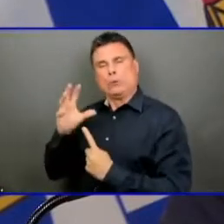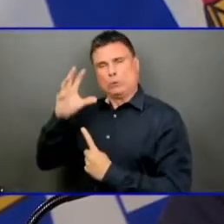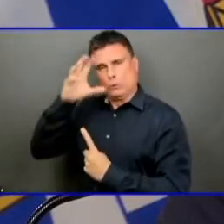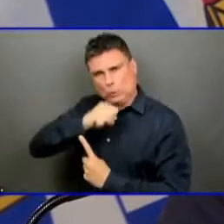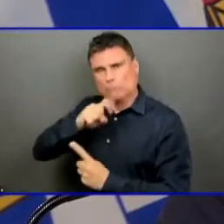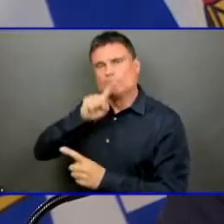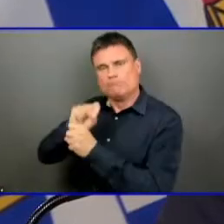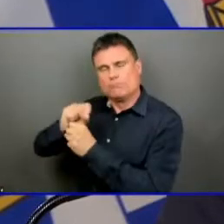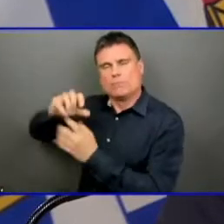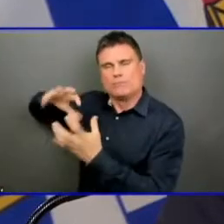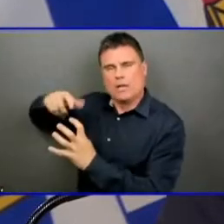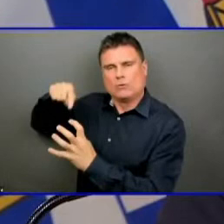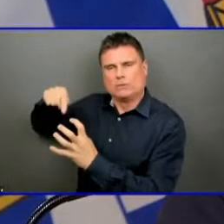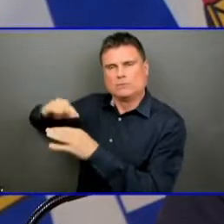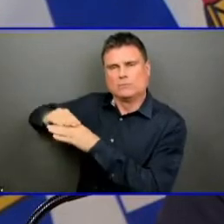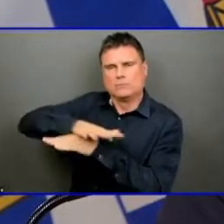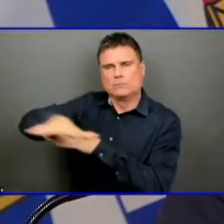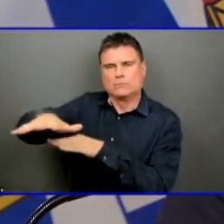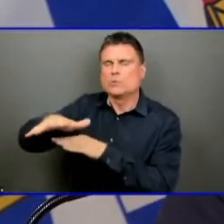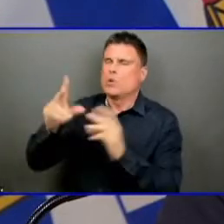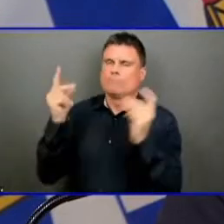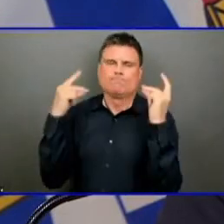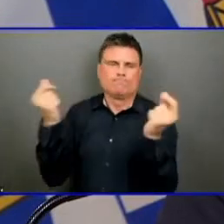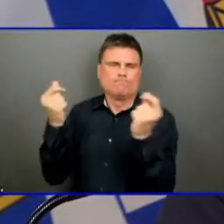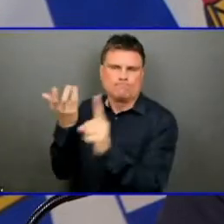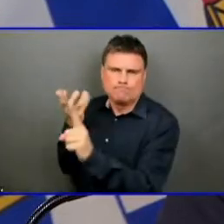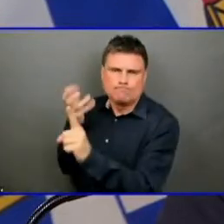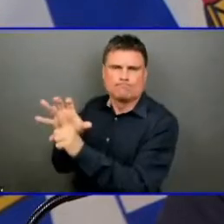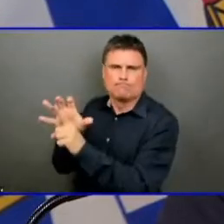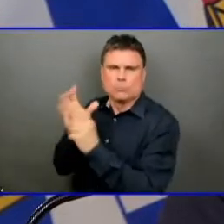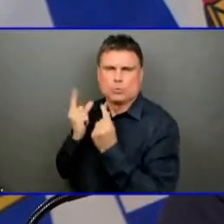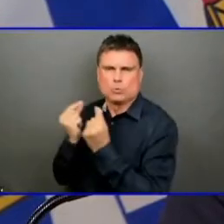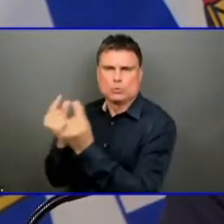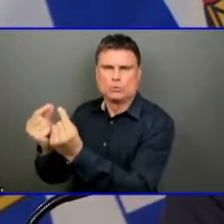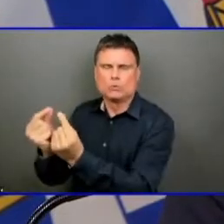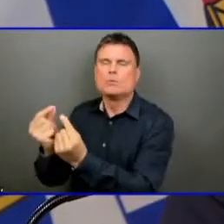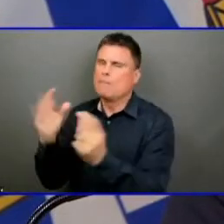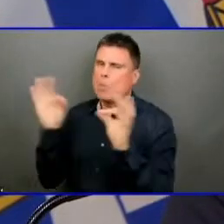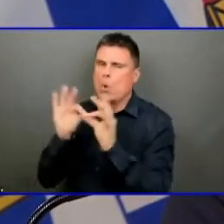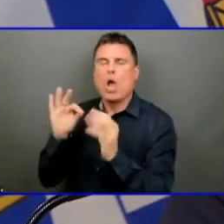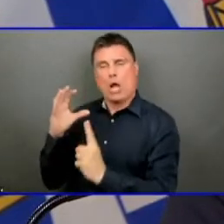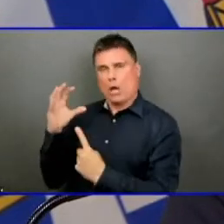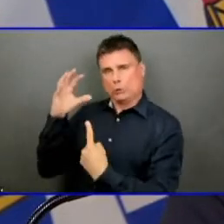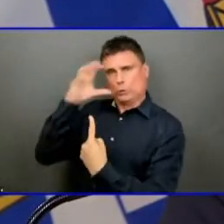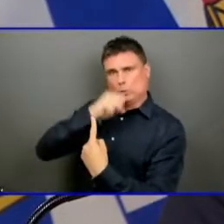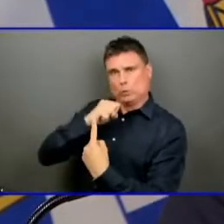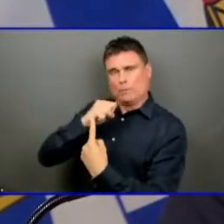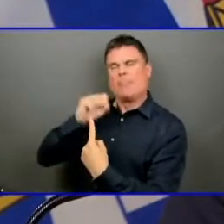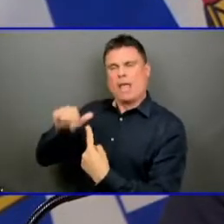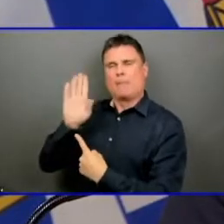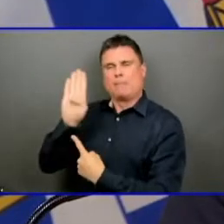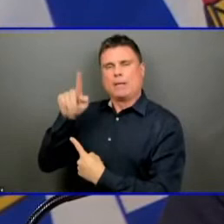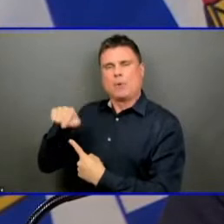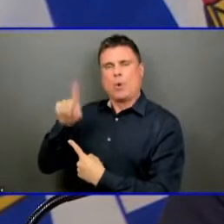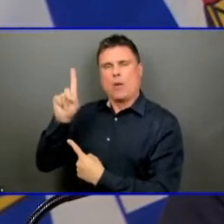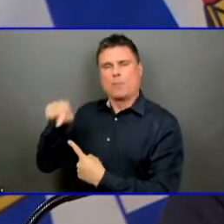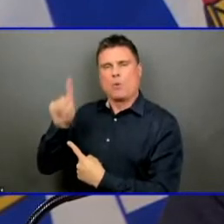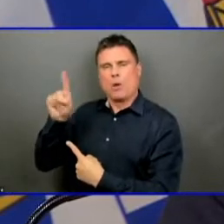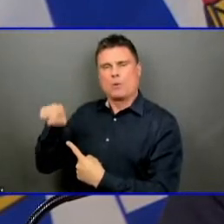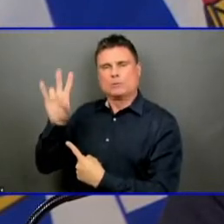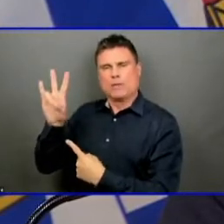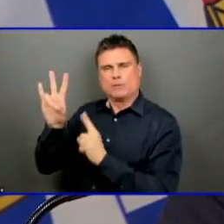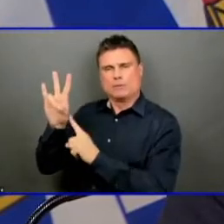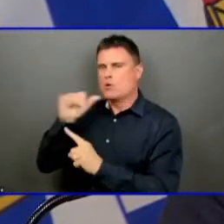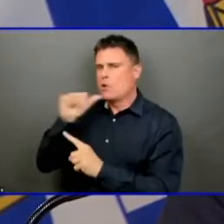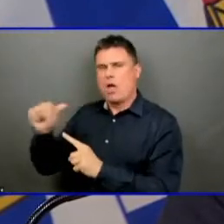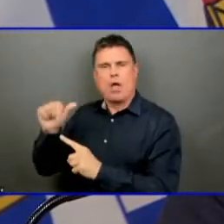close contacts related to that. But we've not seen increased transmission in the school environment. Again, it